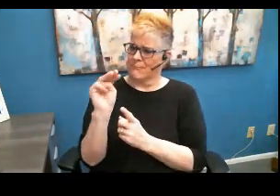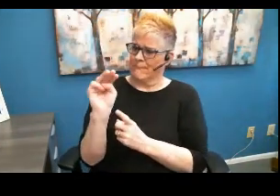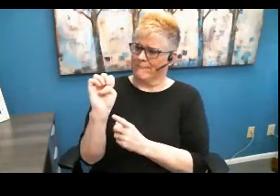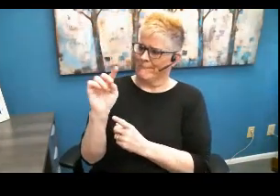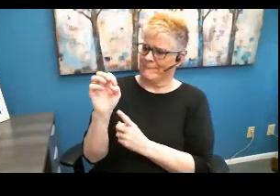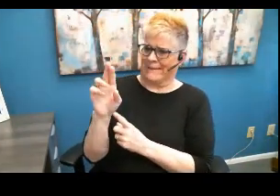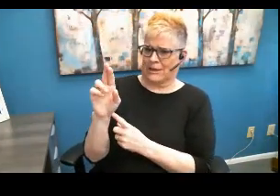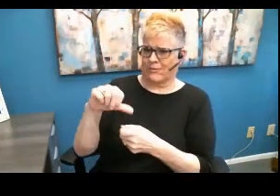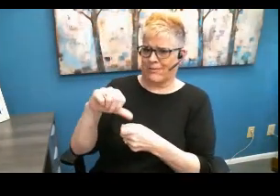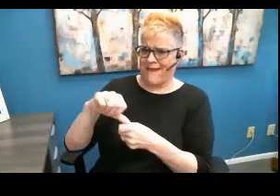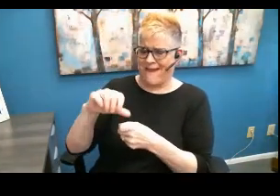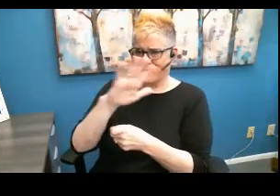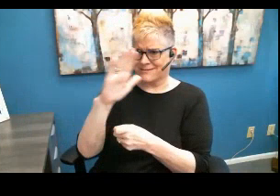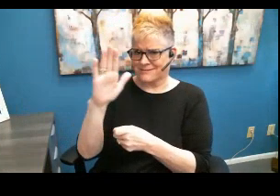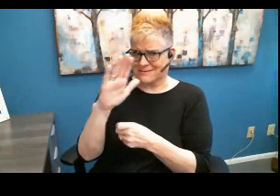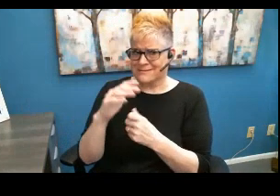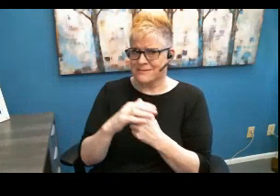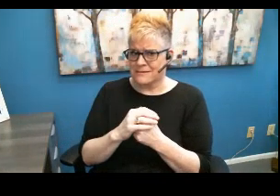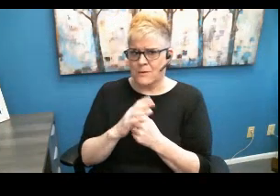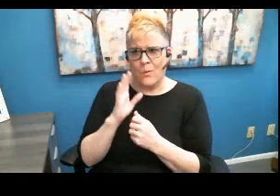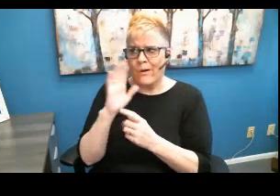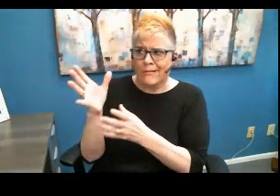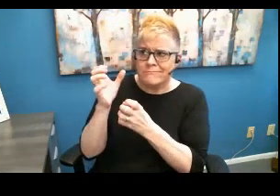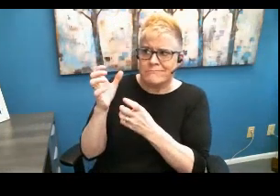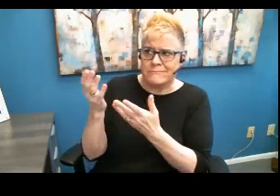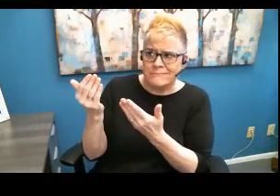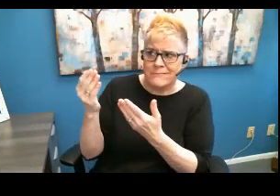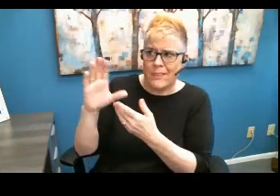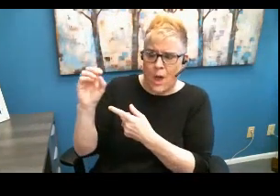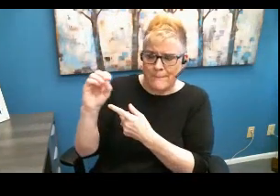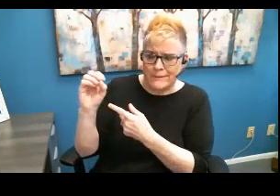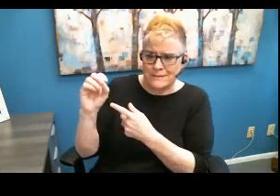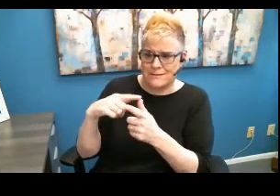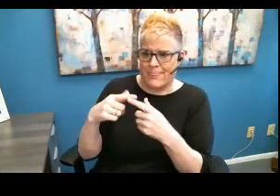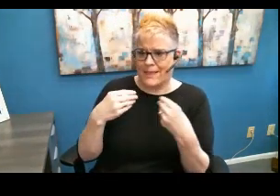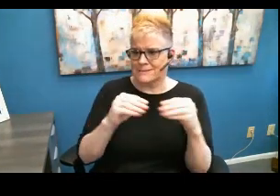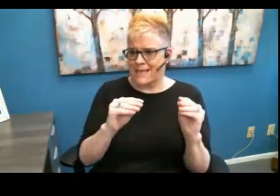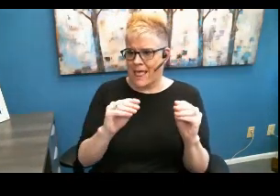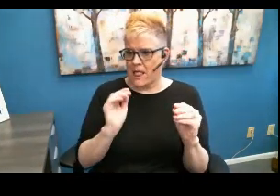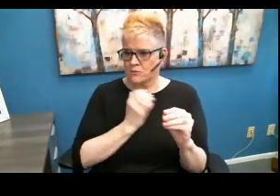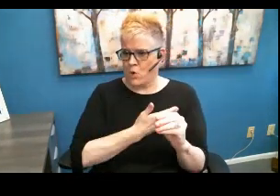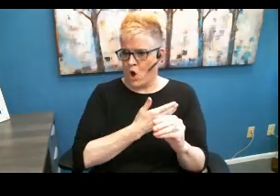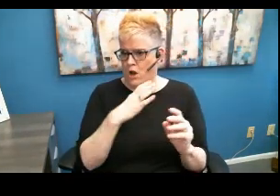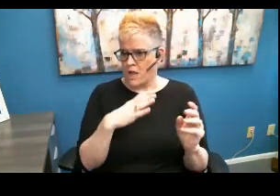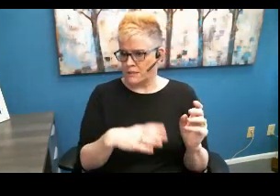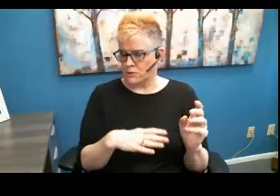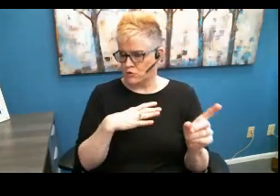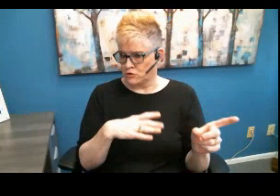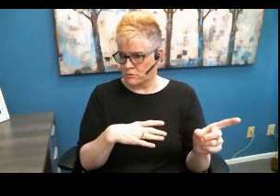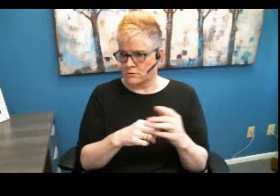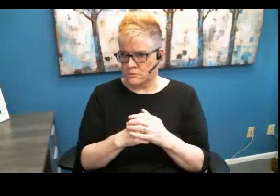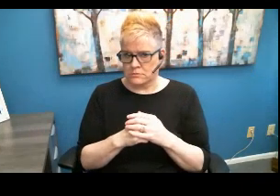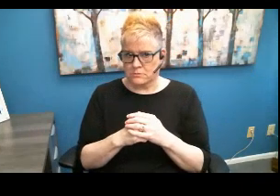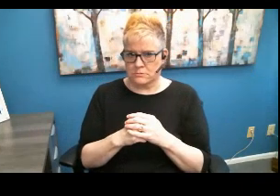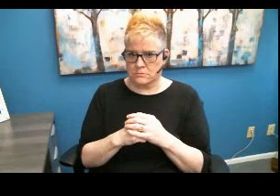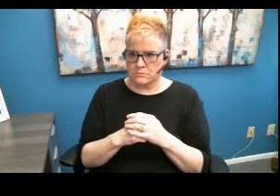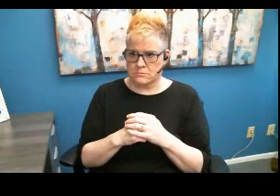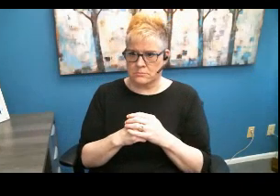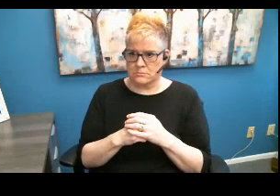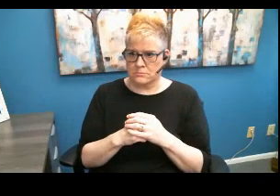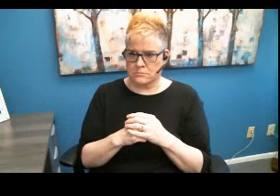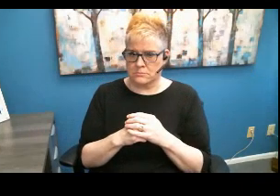purchase it from the transmission companies and then sell it to our customers. So wanted